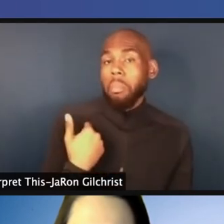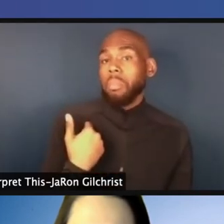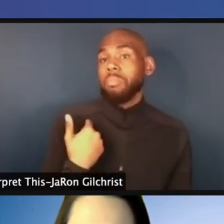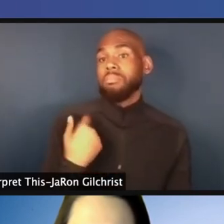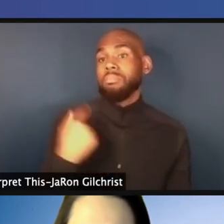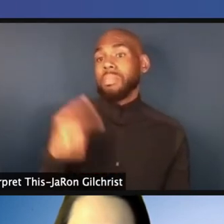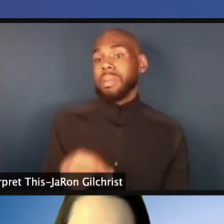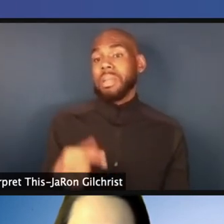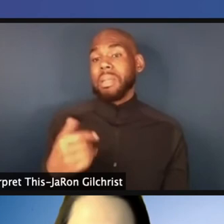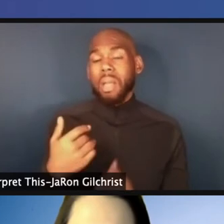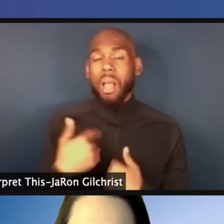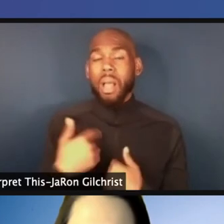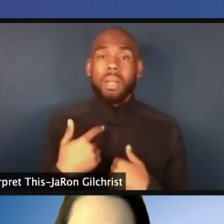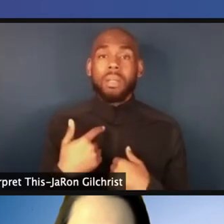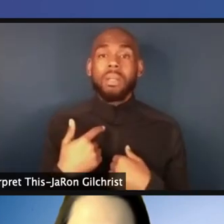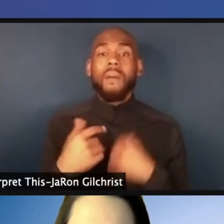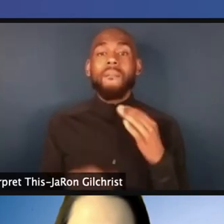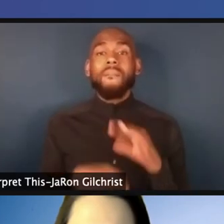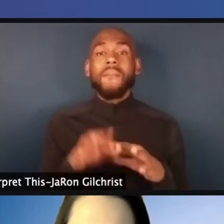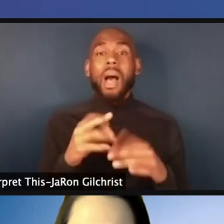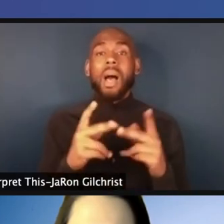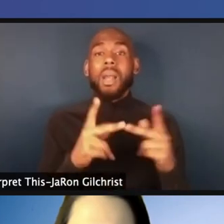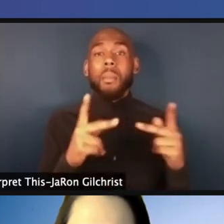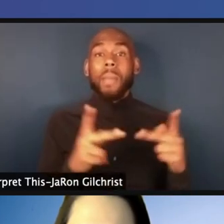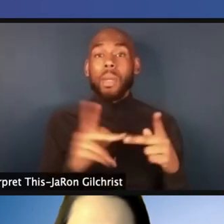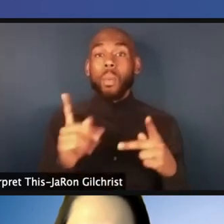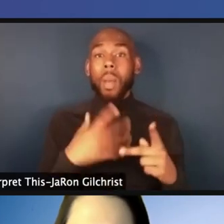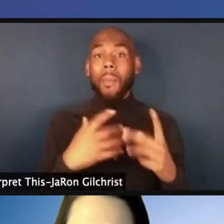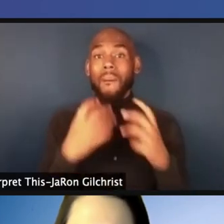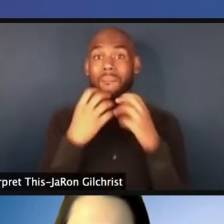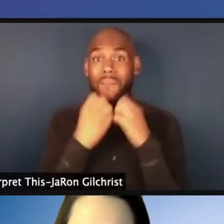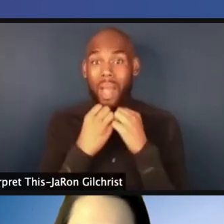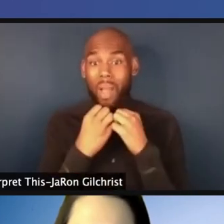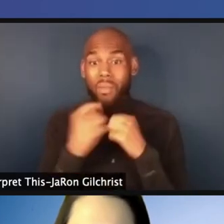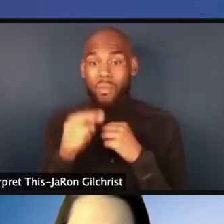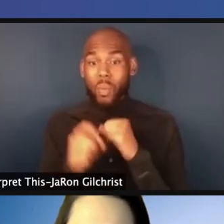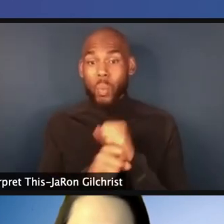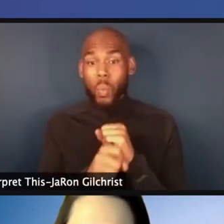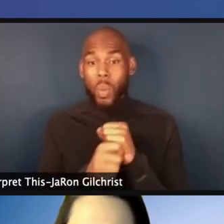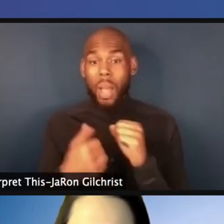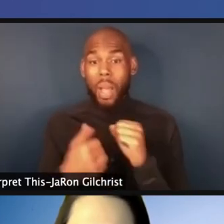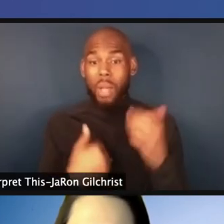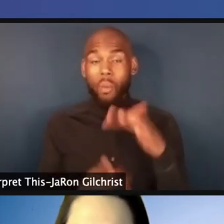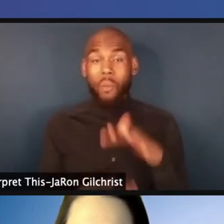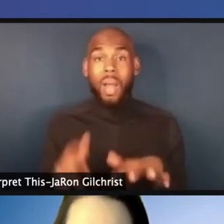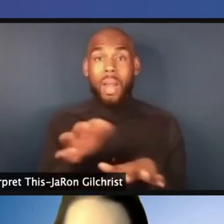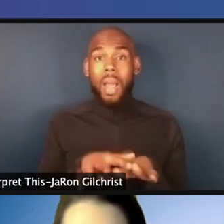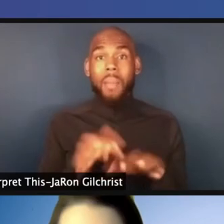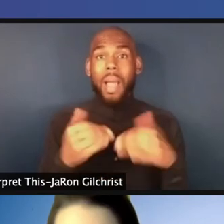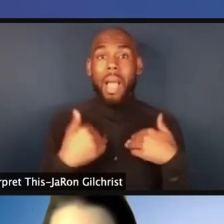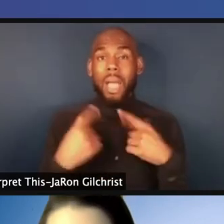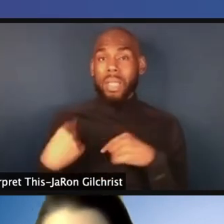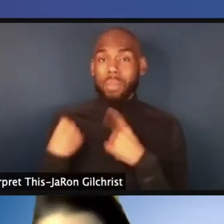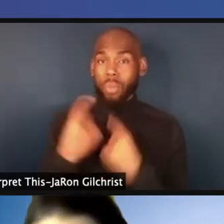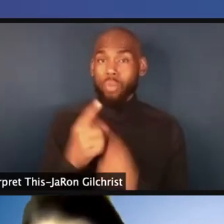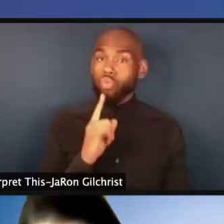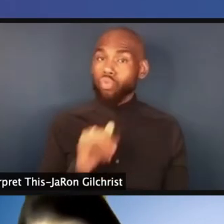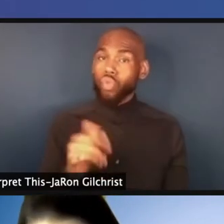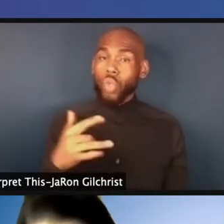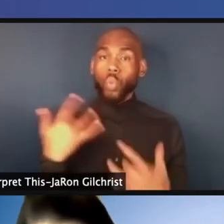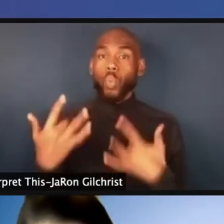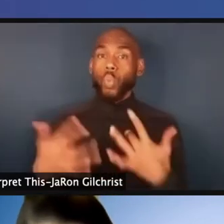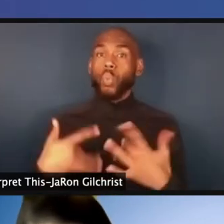know, and it has been, the finding the places where my values and the values of this work have overlapped has been really joyful. And that's the thing.